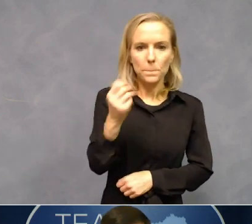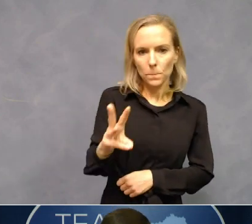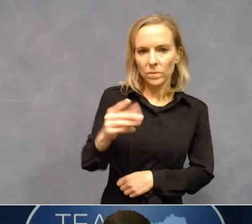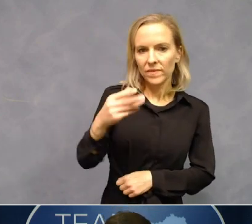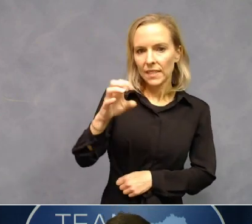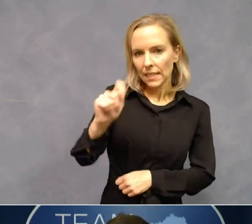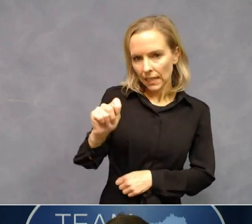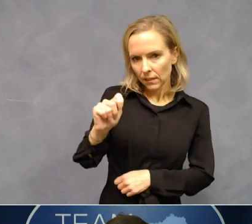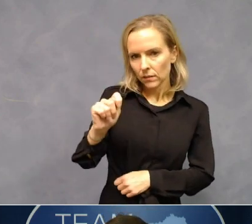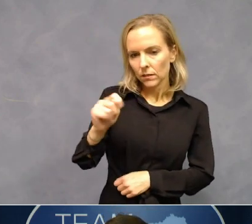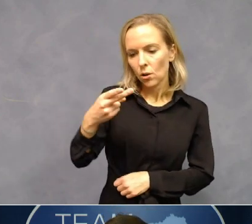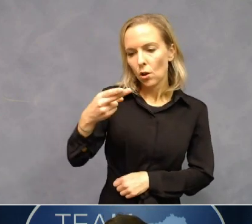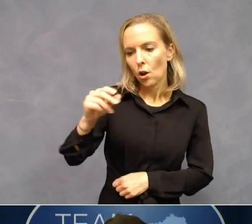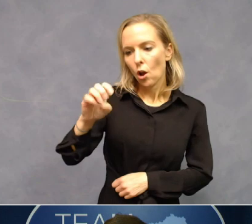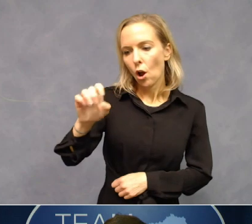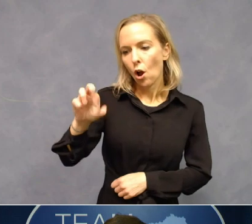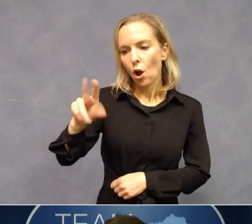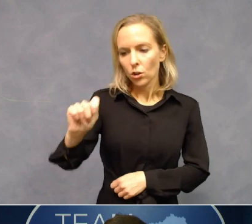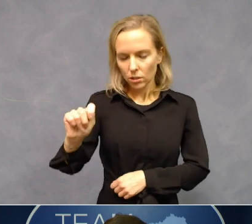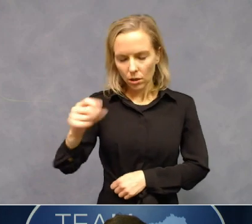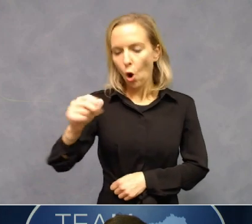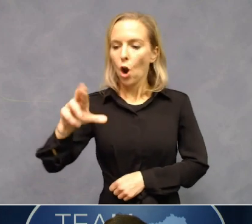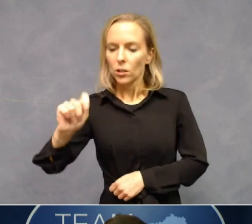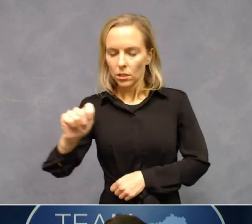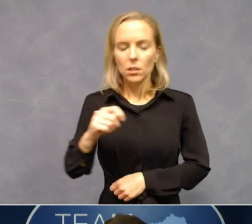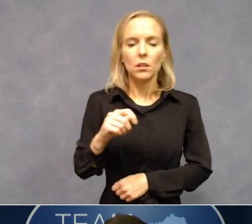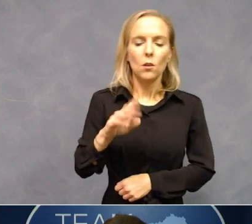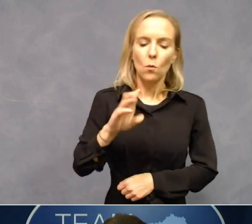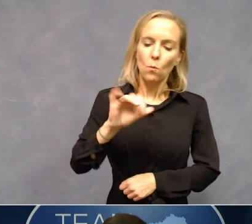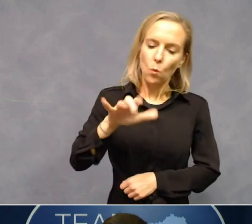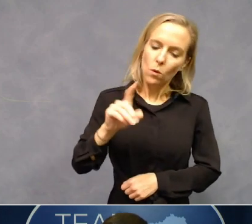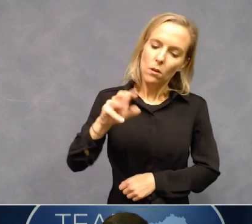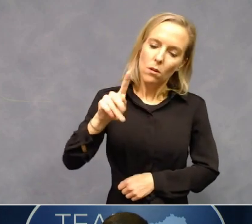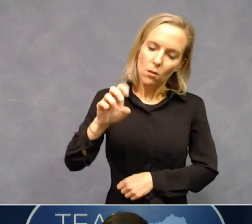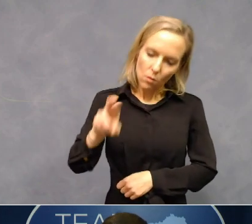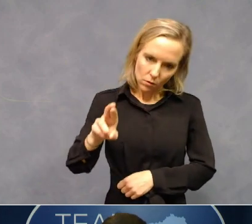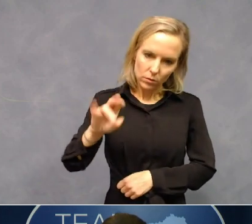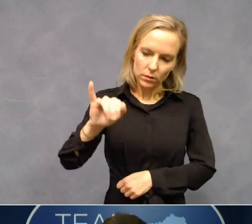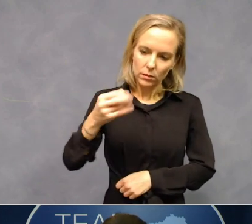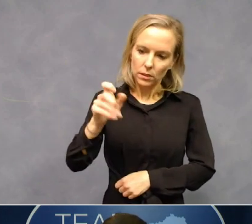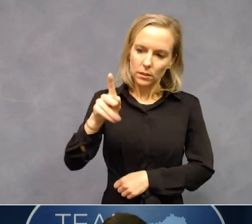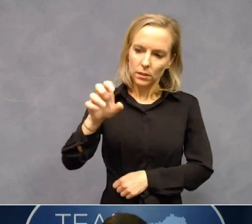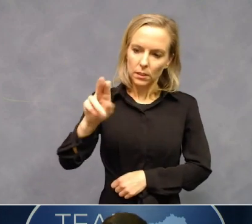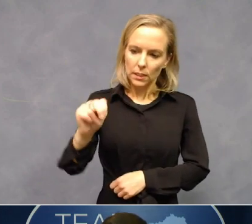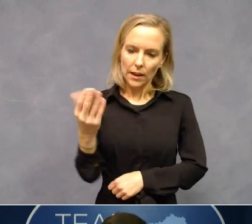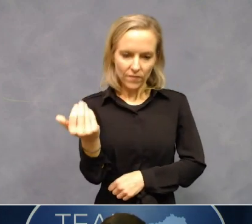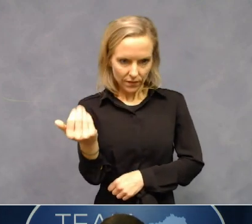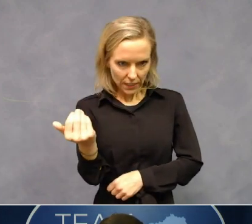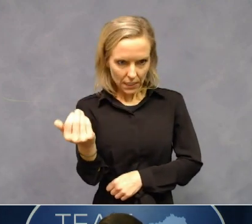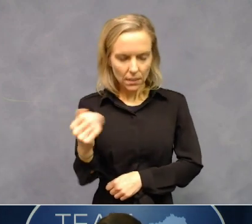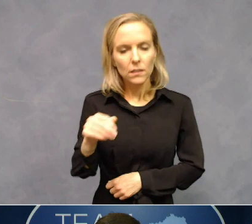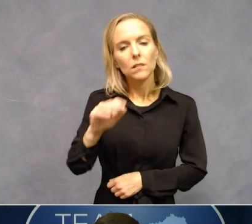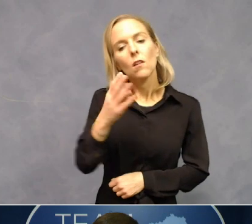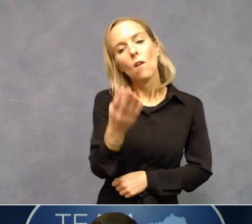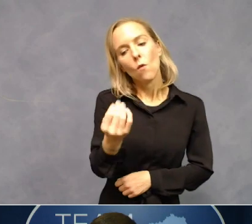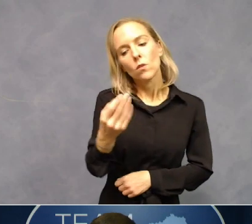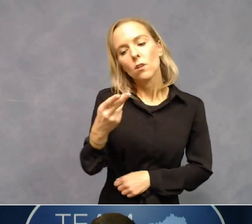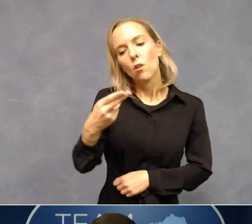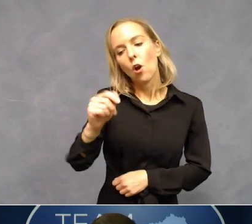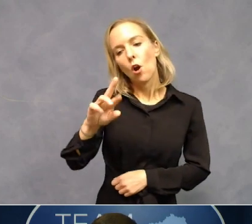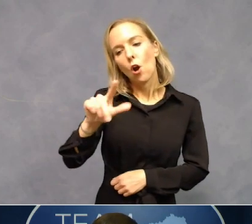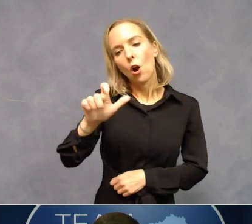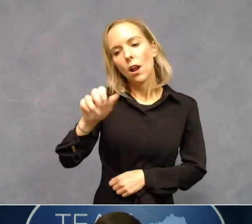and Hart. Boyd, Carter, and Jackson have 15, 14 for Harlan and